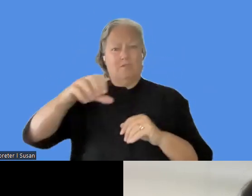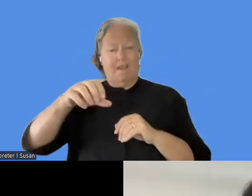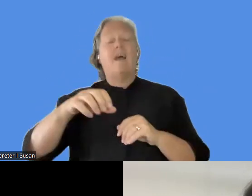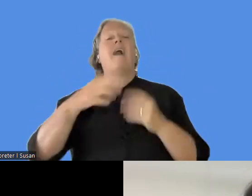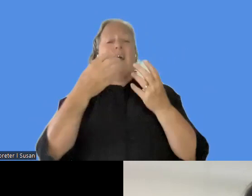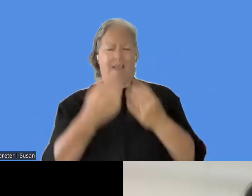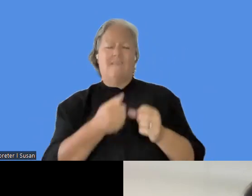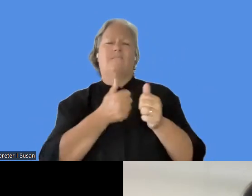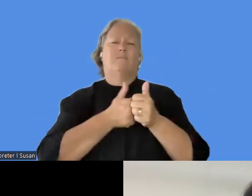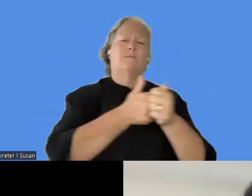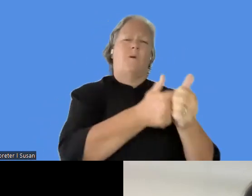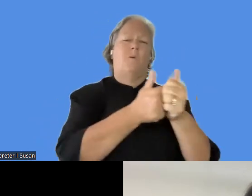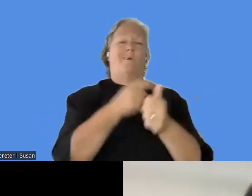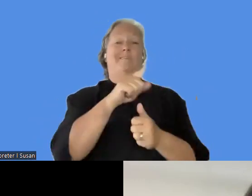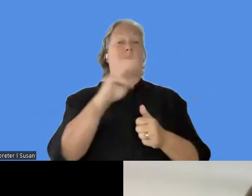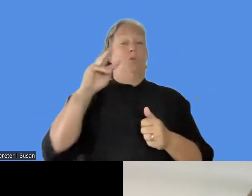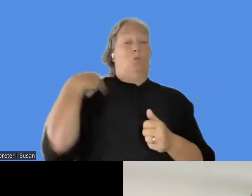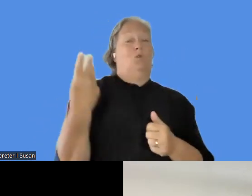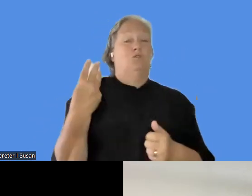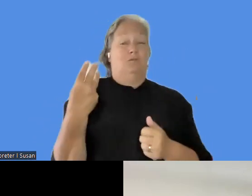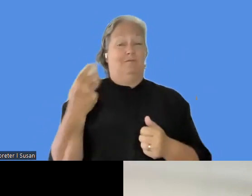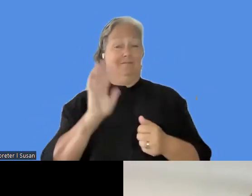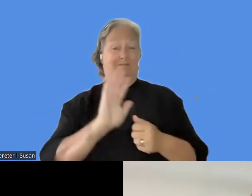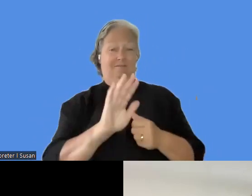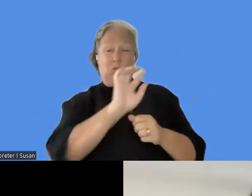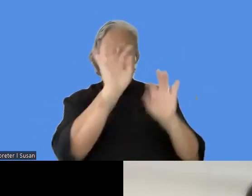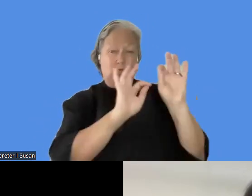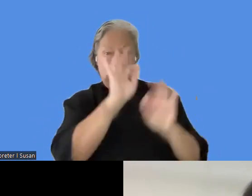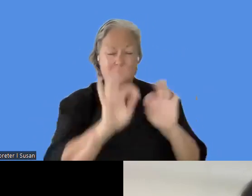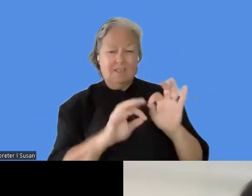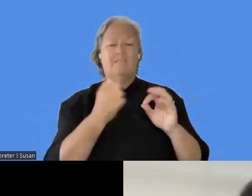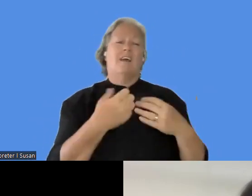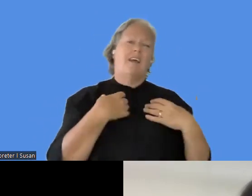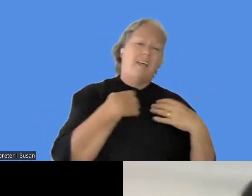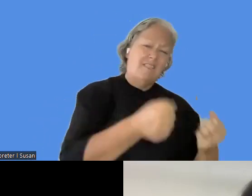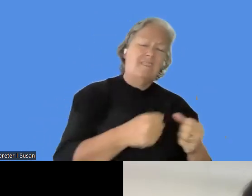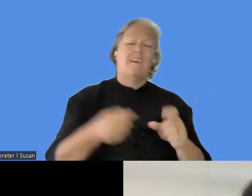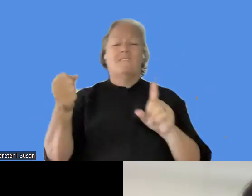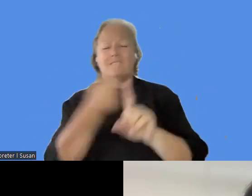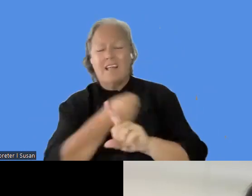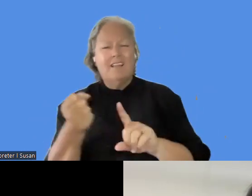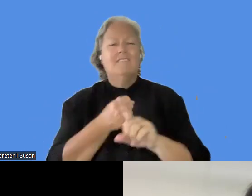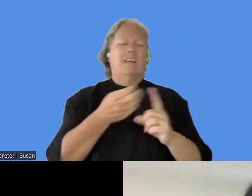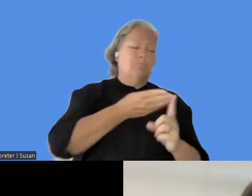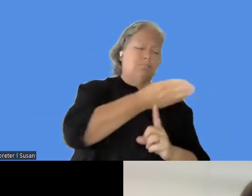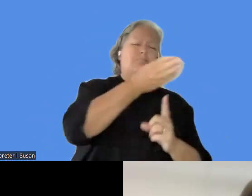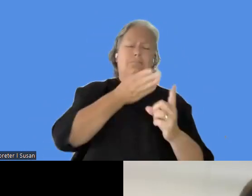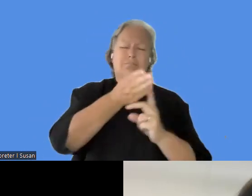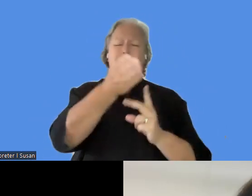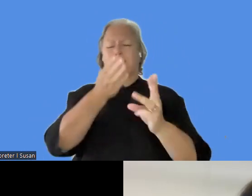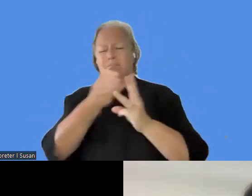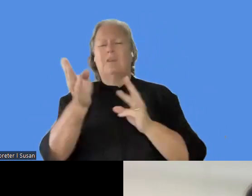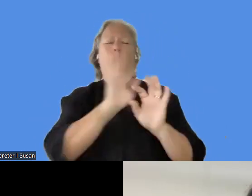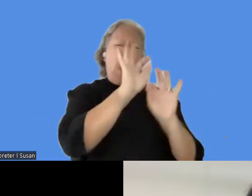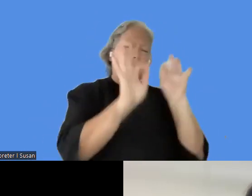questions, labor force survey, health survey, violence against survey, all types of surveys and census.